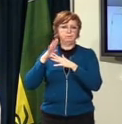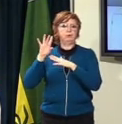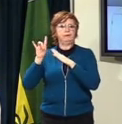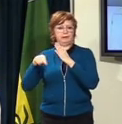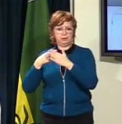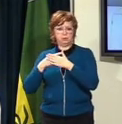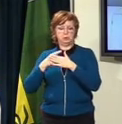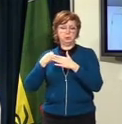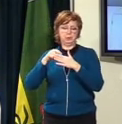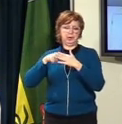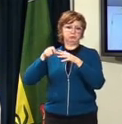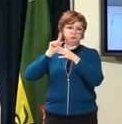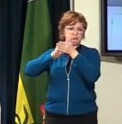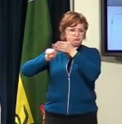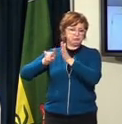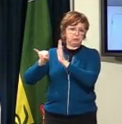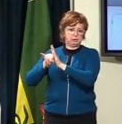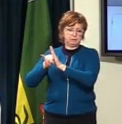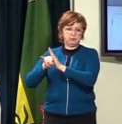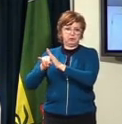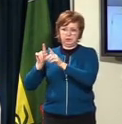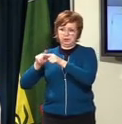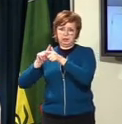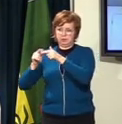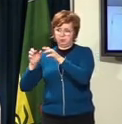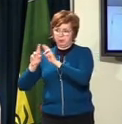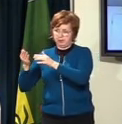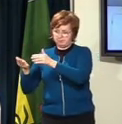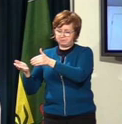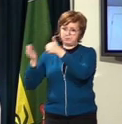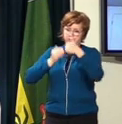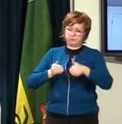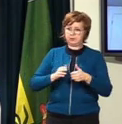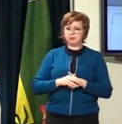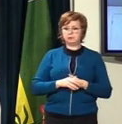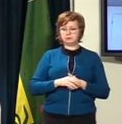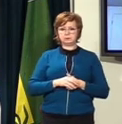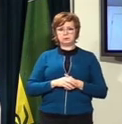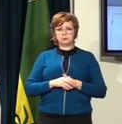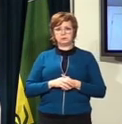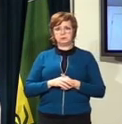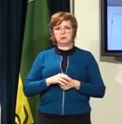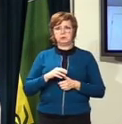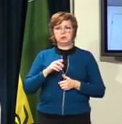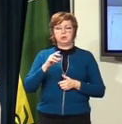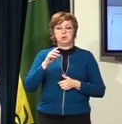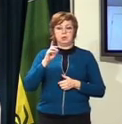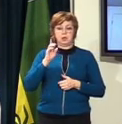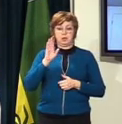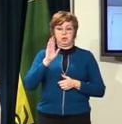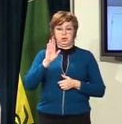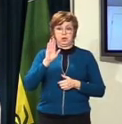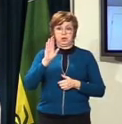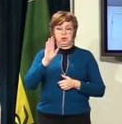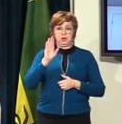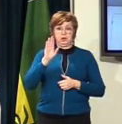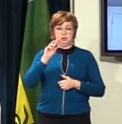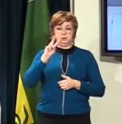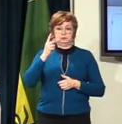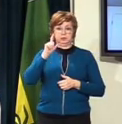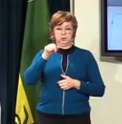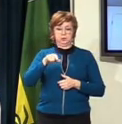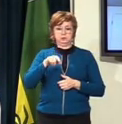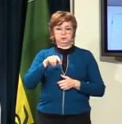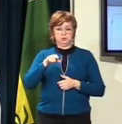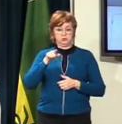follow-up? Is there, in your modeling, is there a set number of new cases that you decide as like,